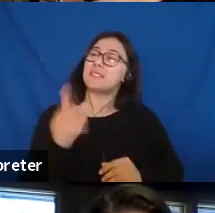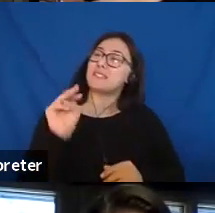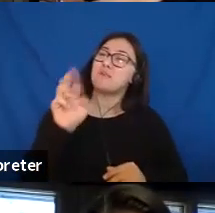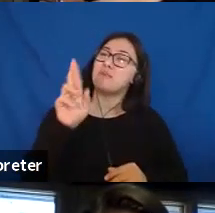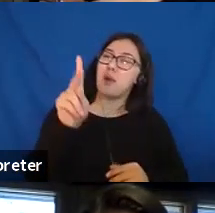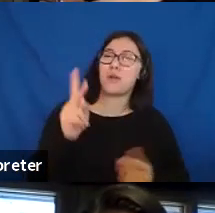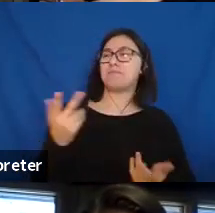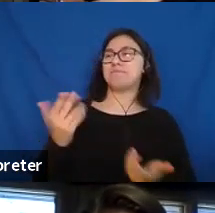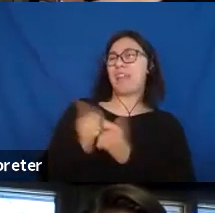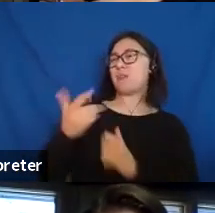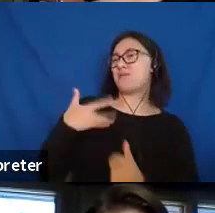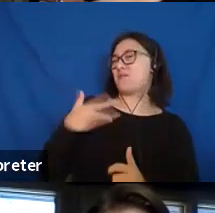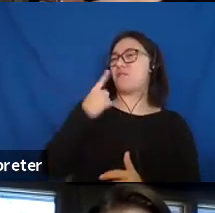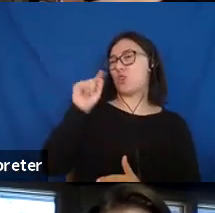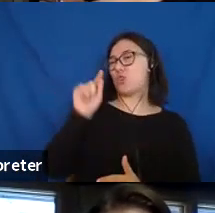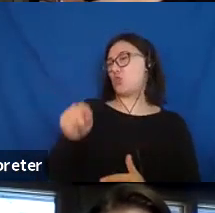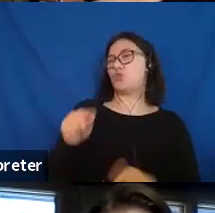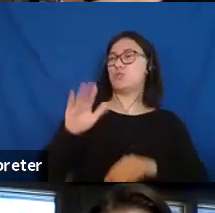calling in?